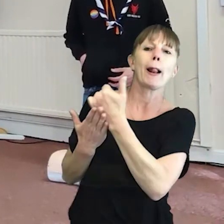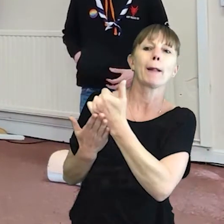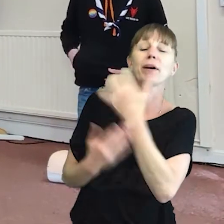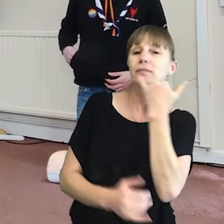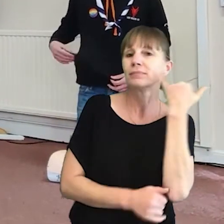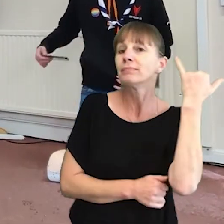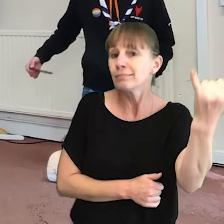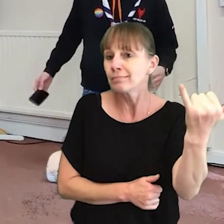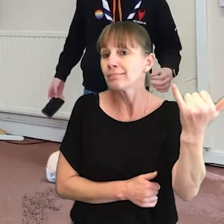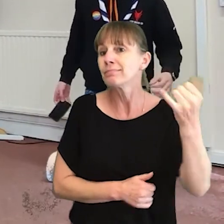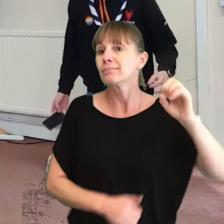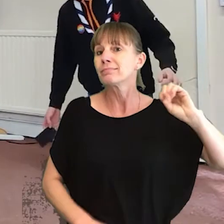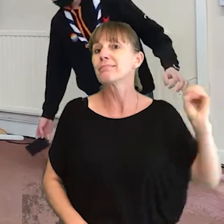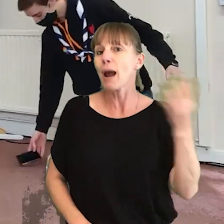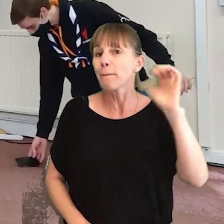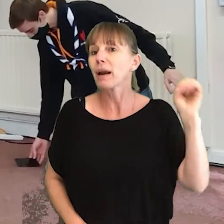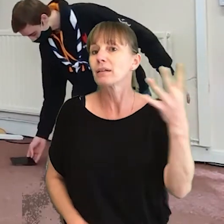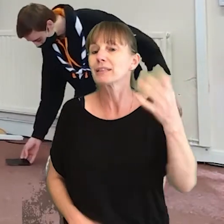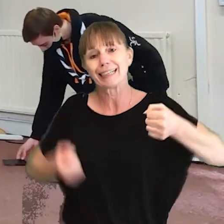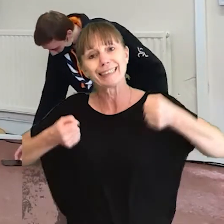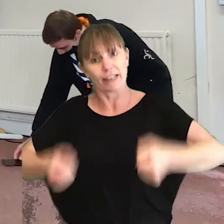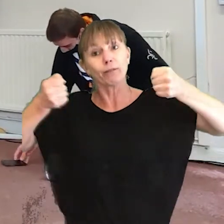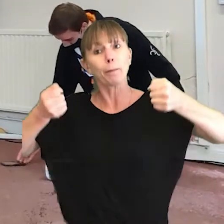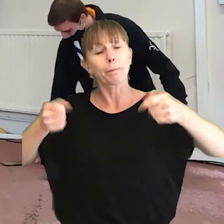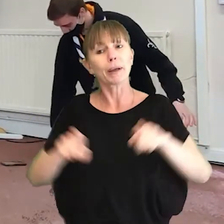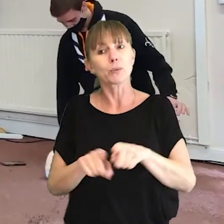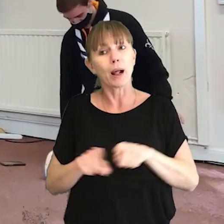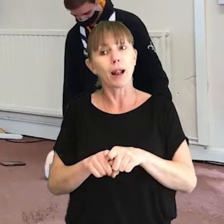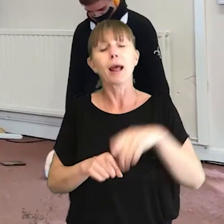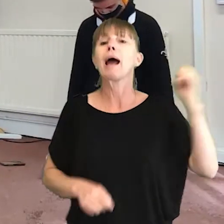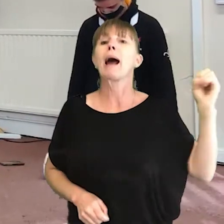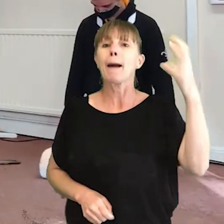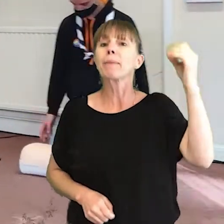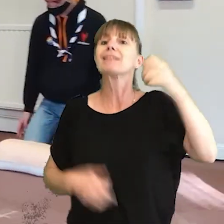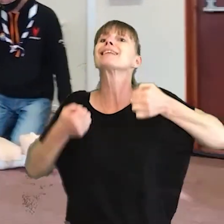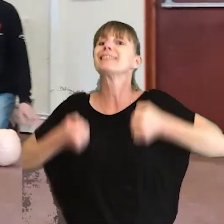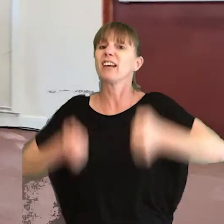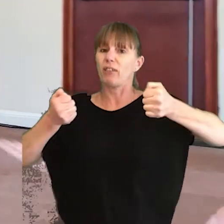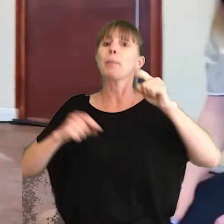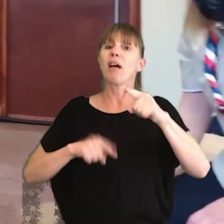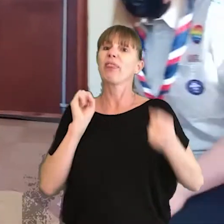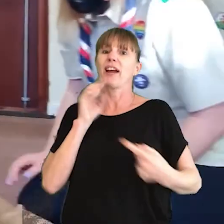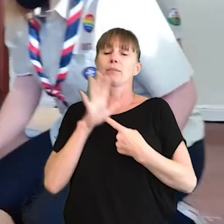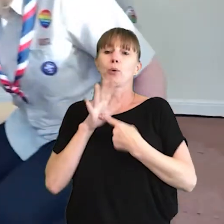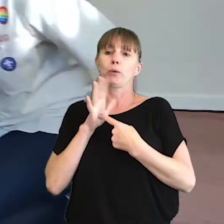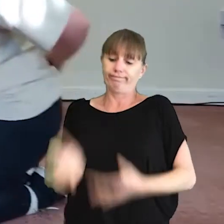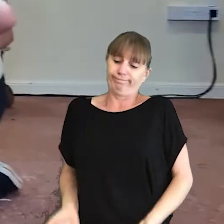calling for An a ambulance. defib as well. Ambulance and a defib. Okay, off you go.